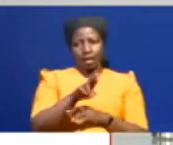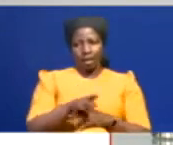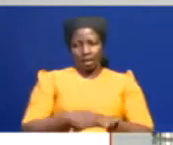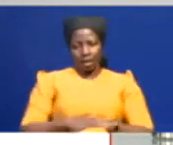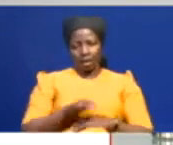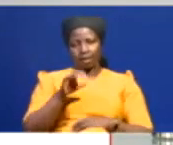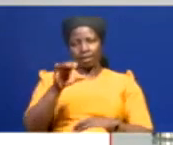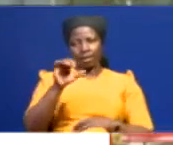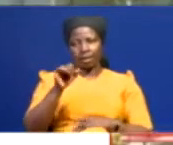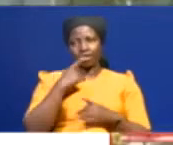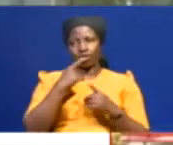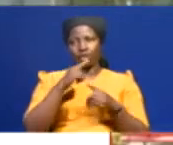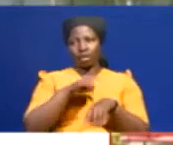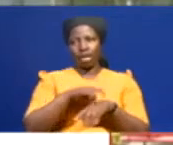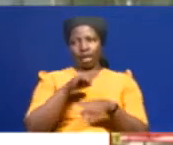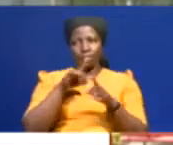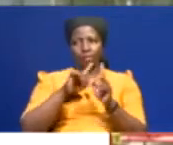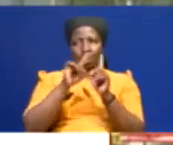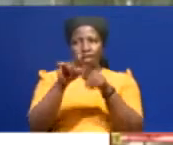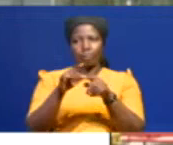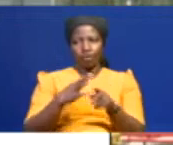Mombasa County.